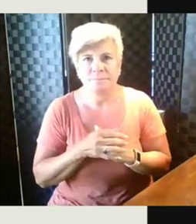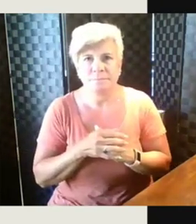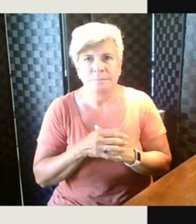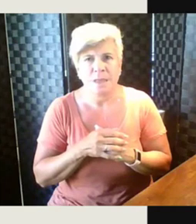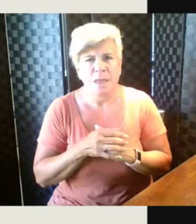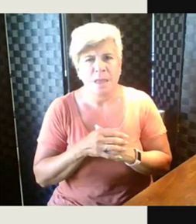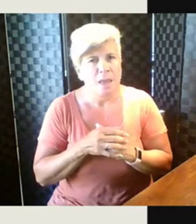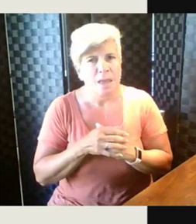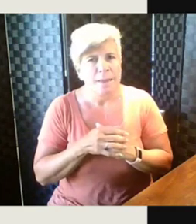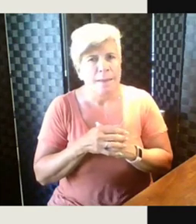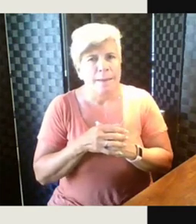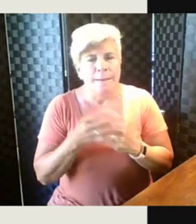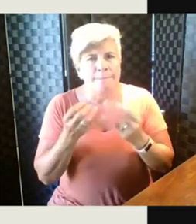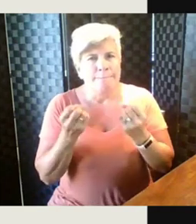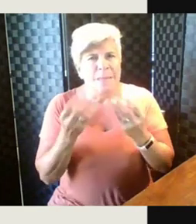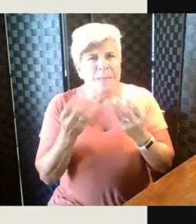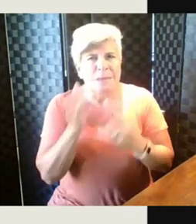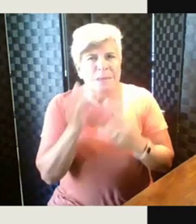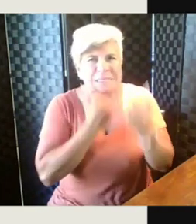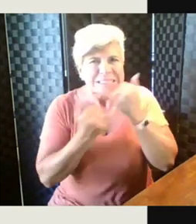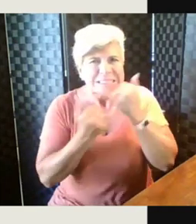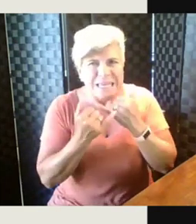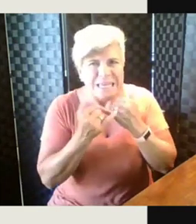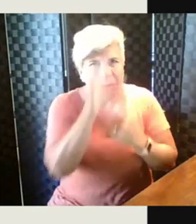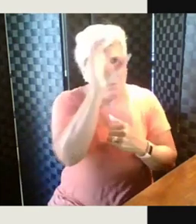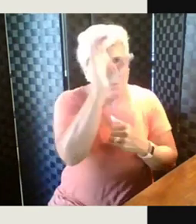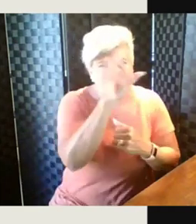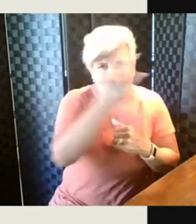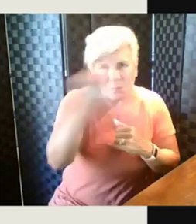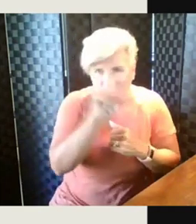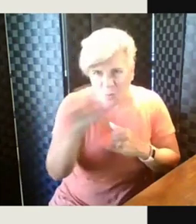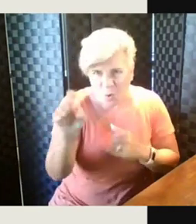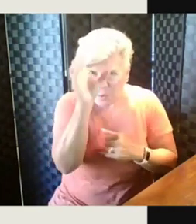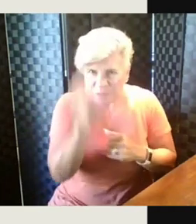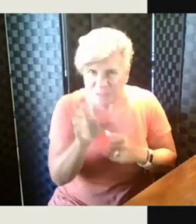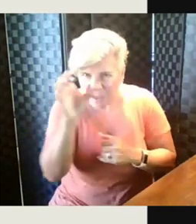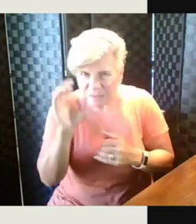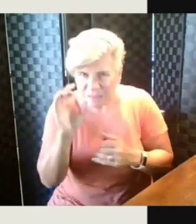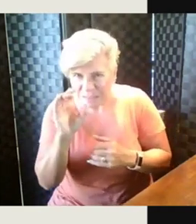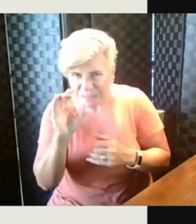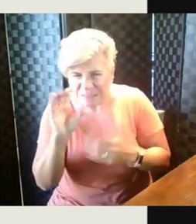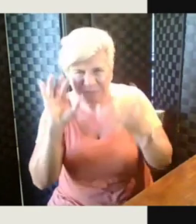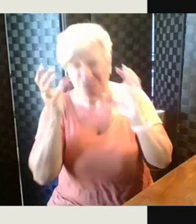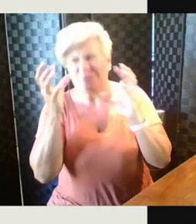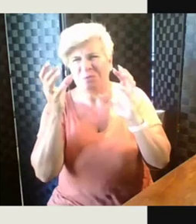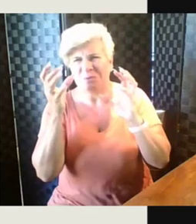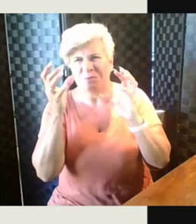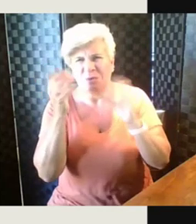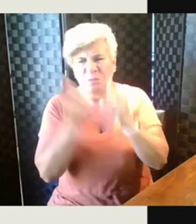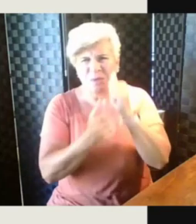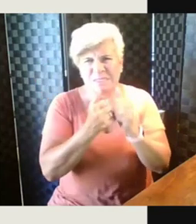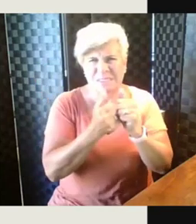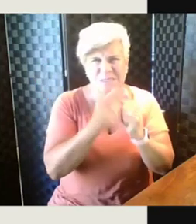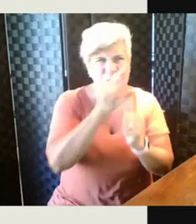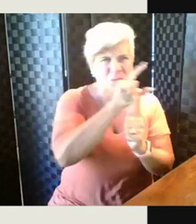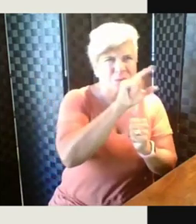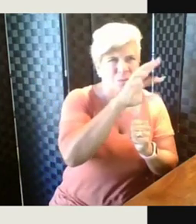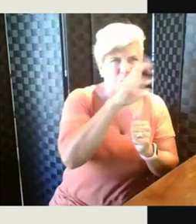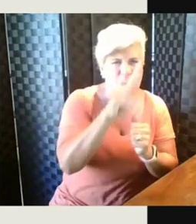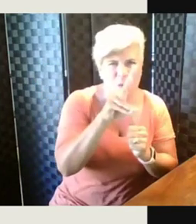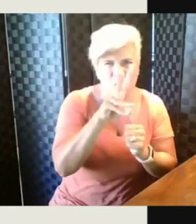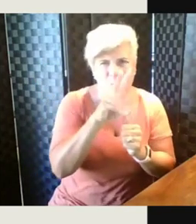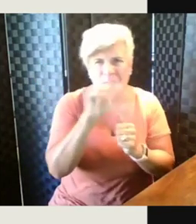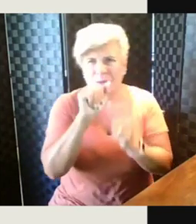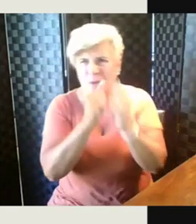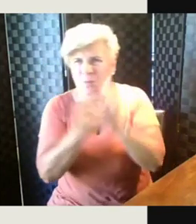A common misunderstanding is knowing the difference between the rows and columns. Many students get confused about which is which. Here